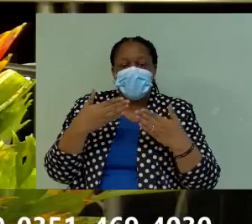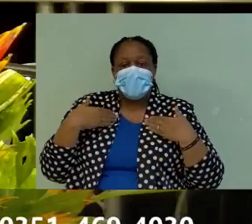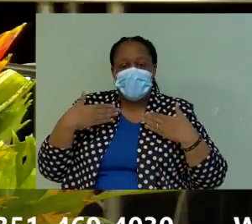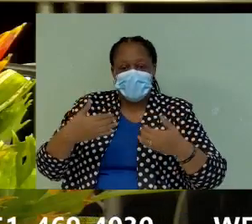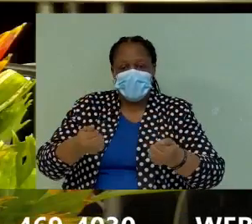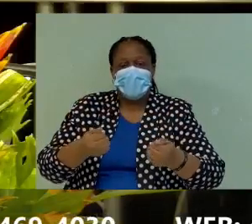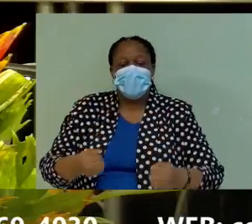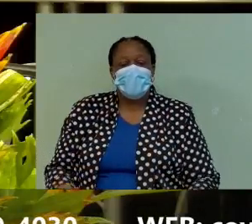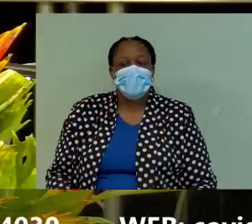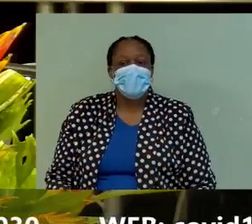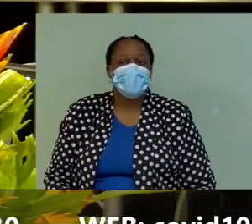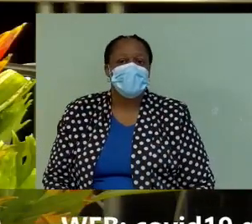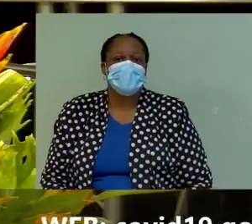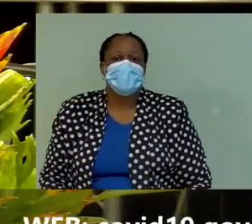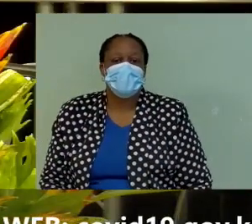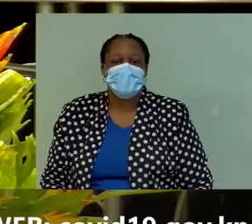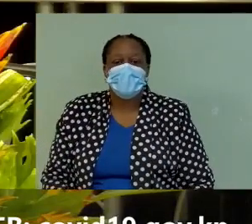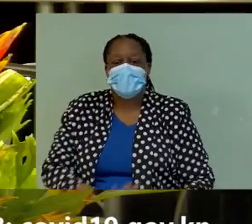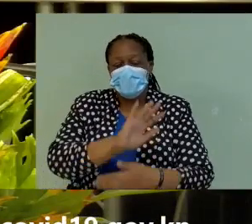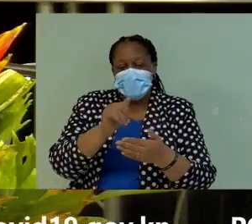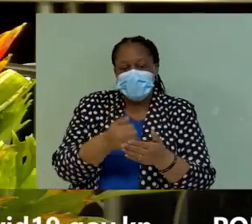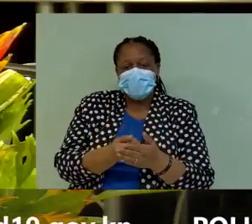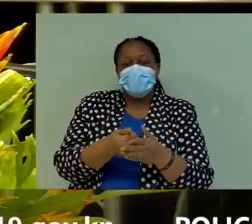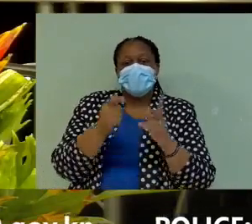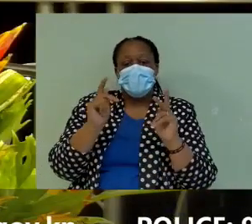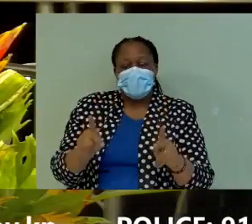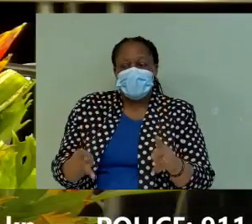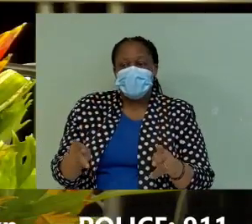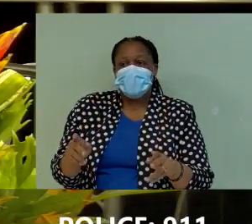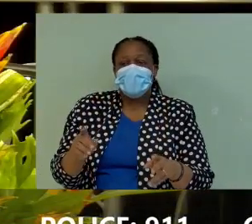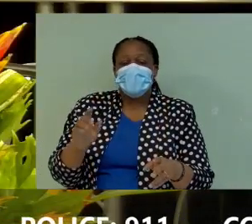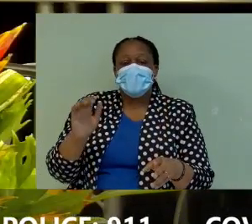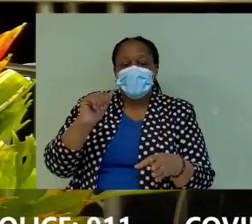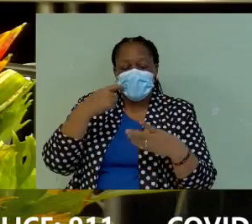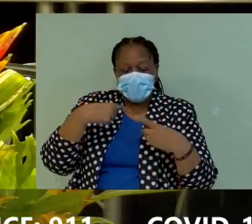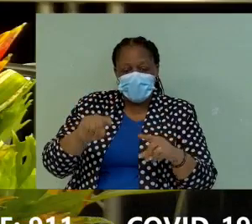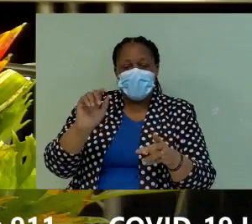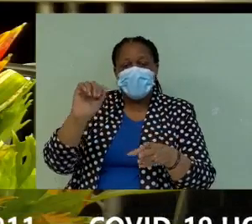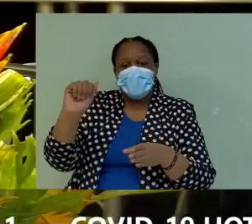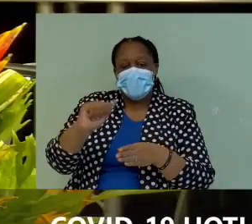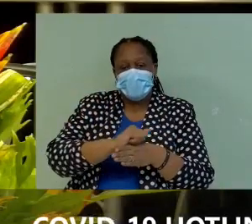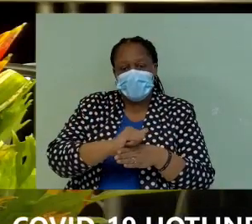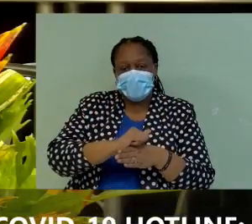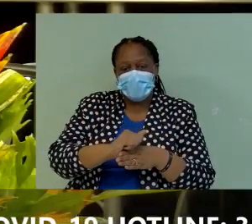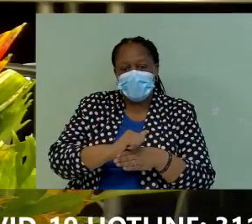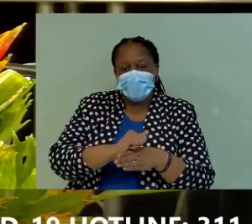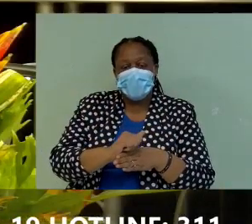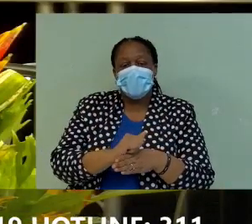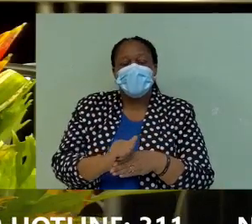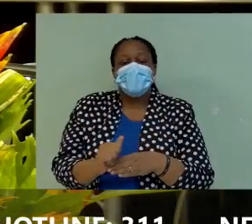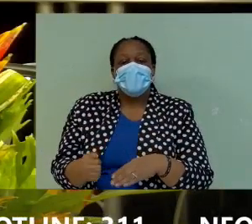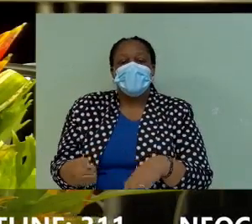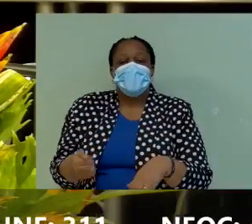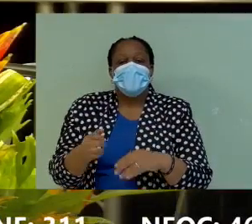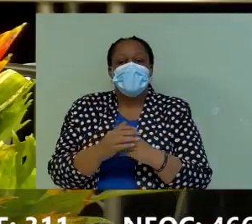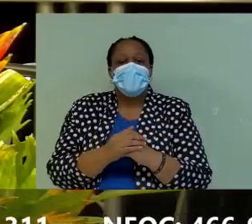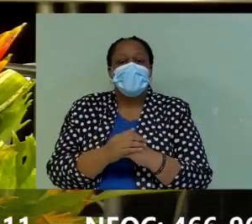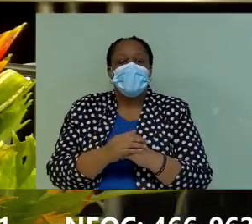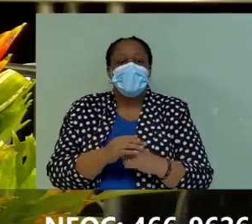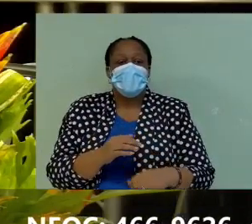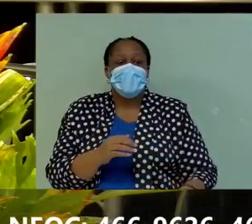clients will be required to attend a food handler's clinic upon appointment given at